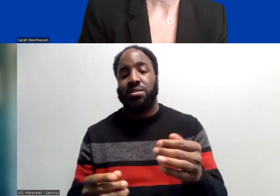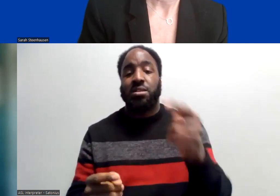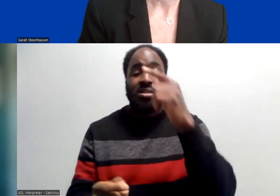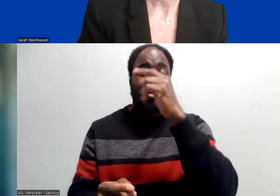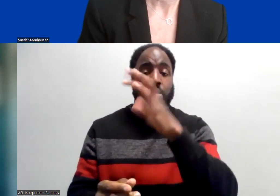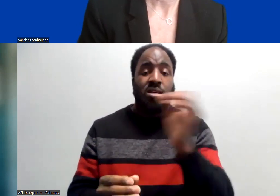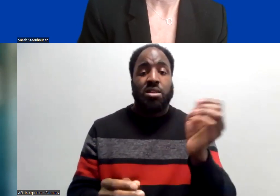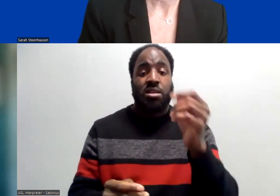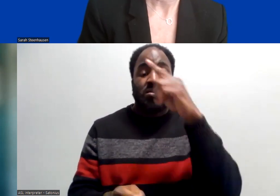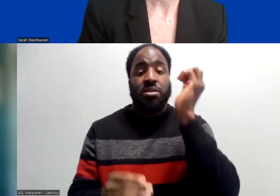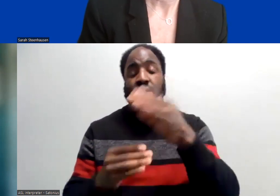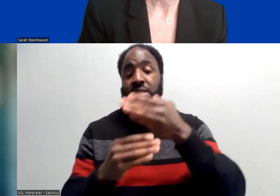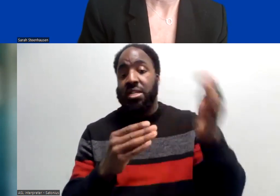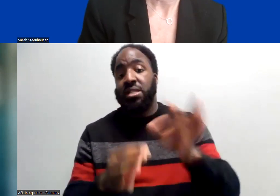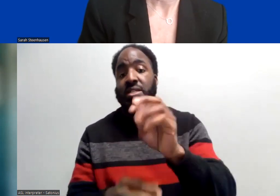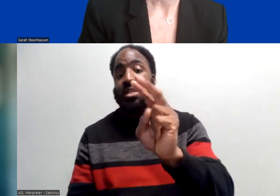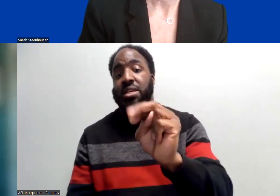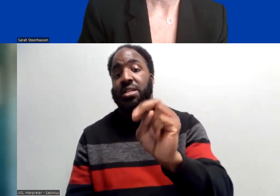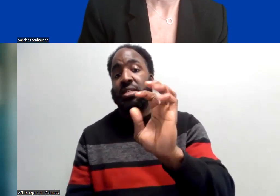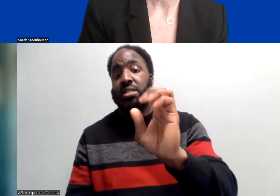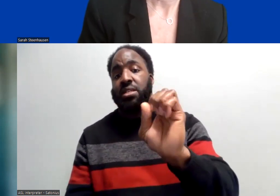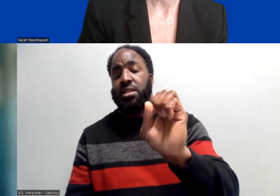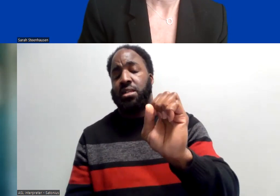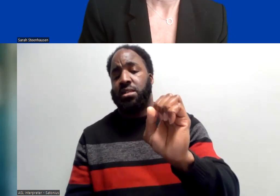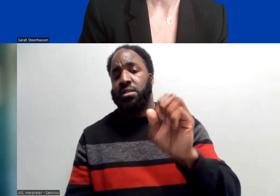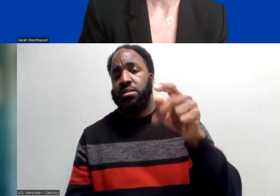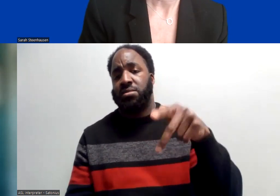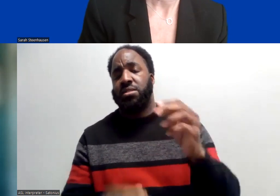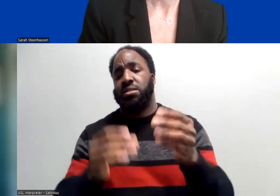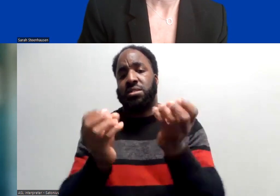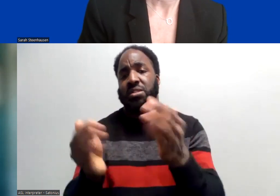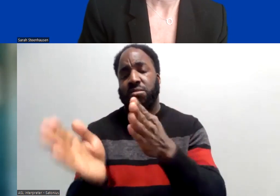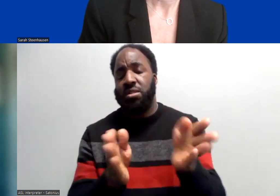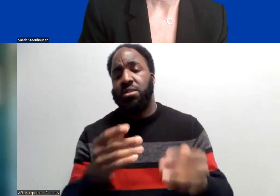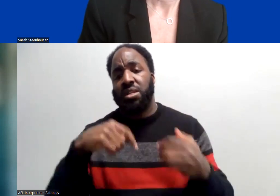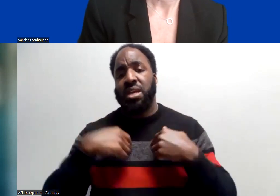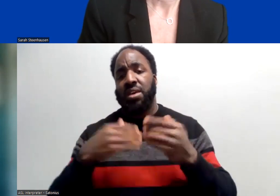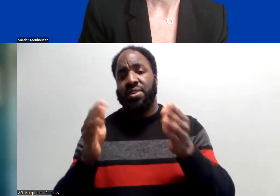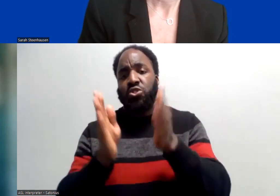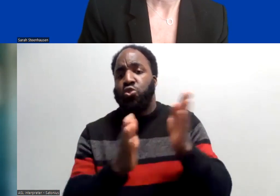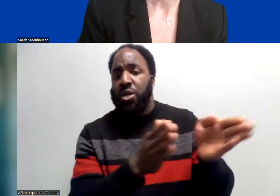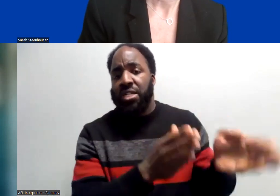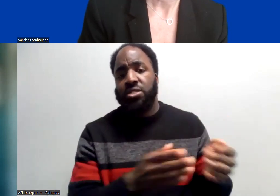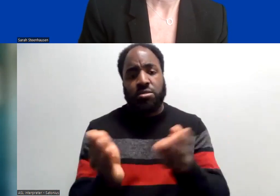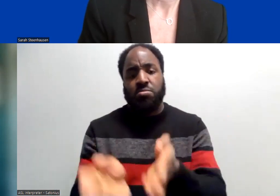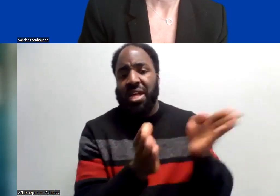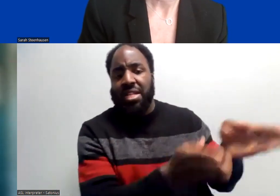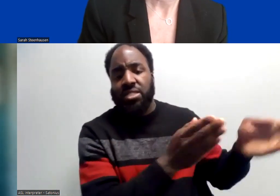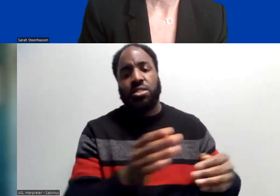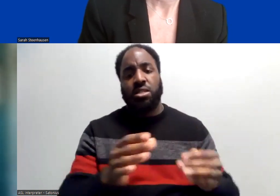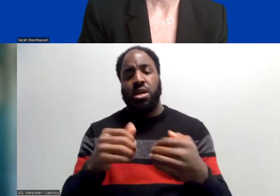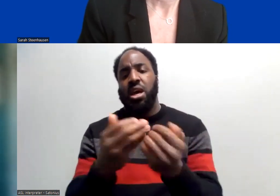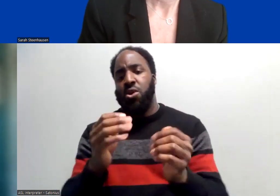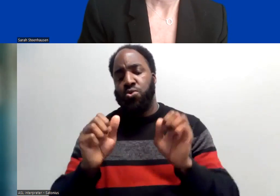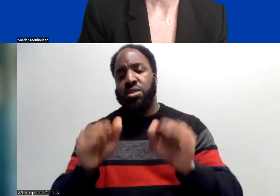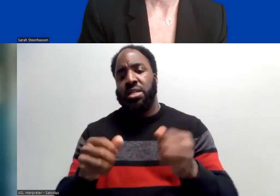of the ending of the HCBS spending plan, we need to have a strategy for how the investments that have been made are going to continue